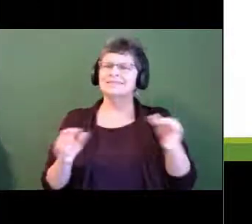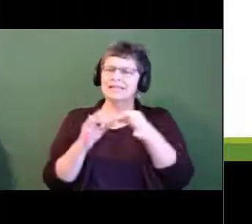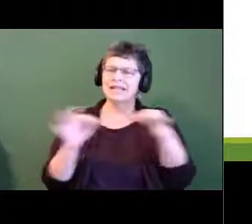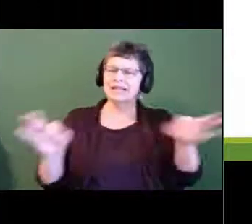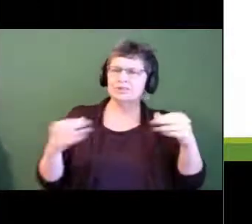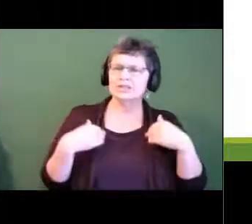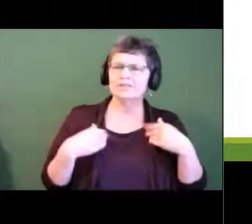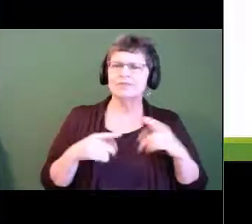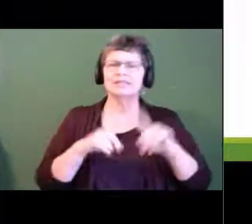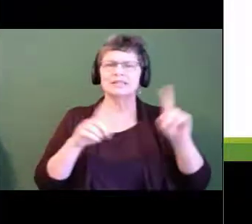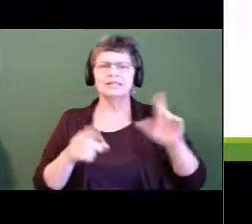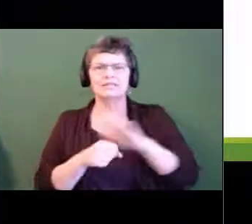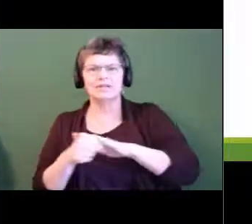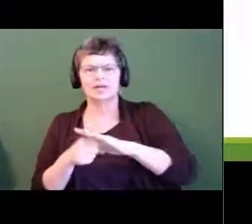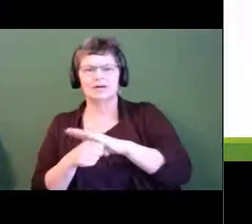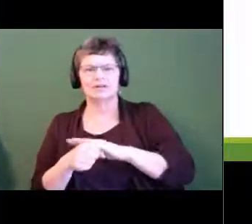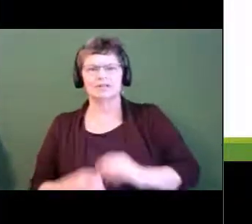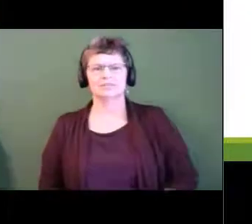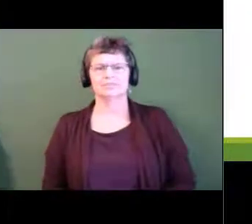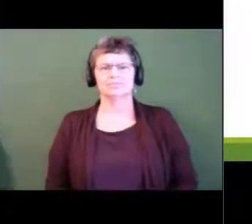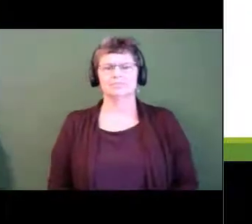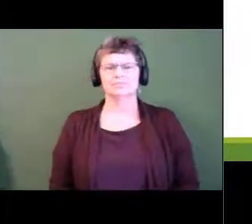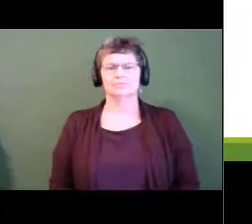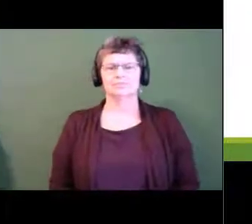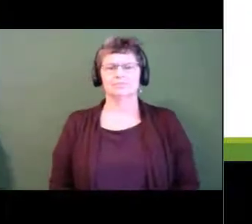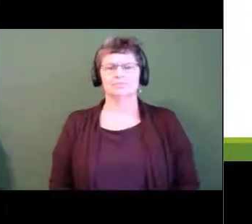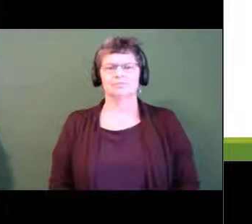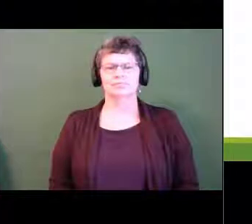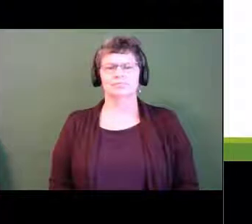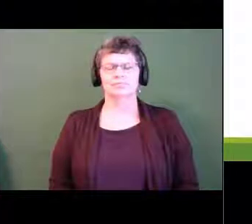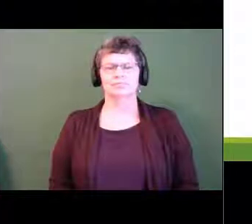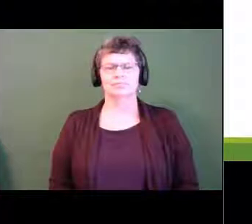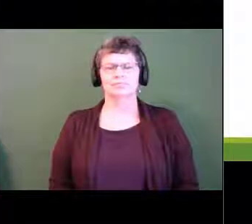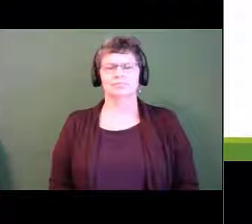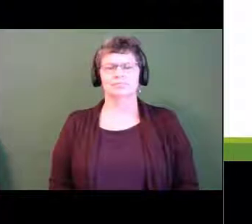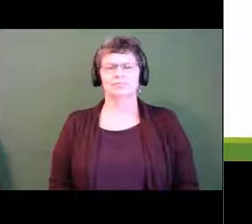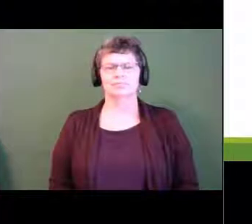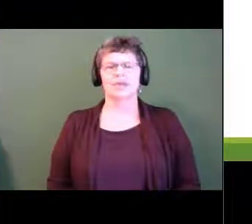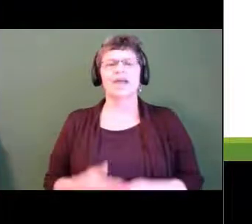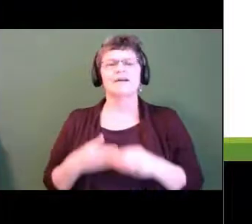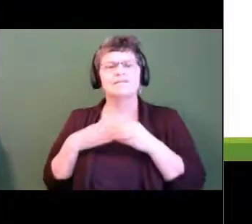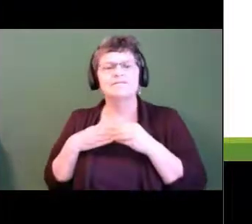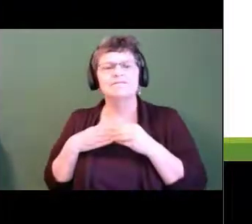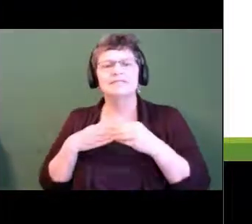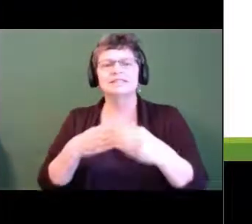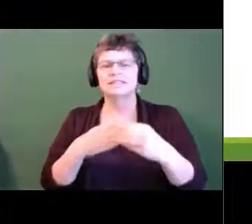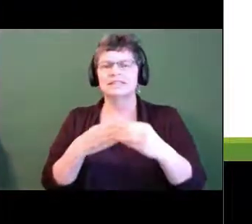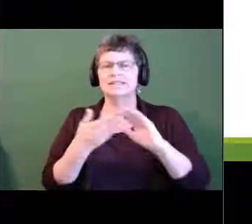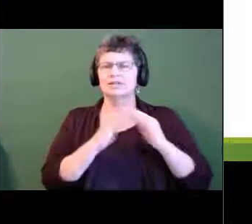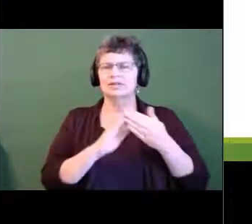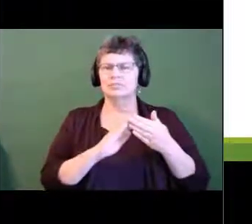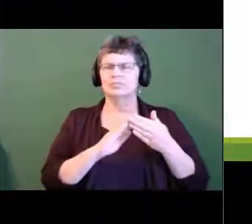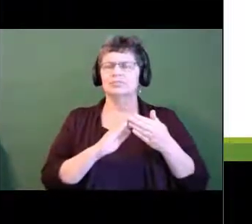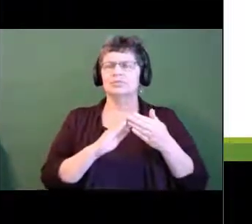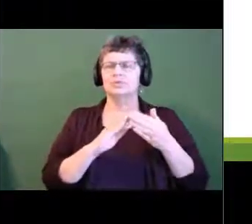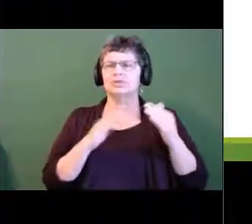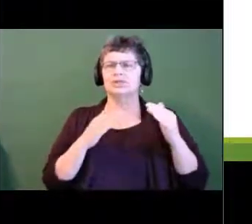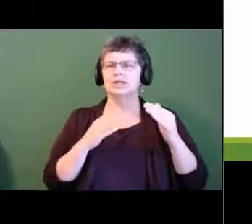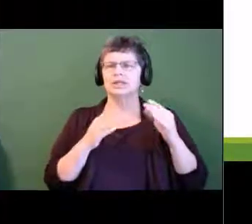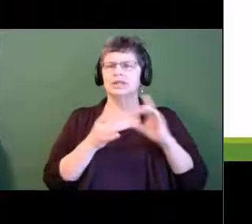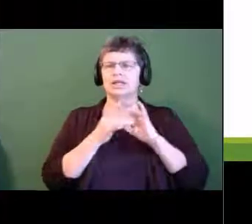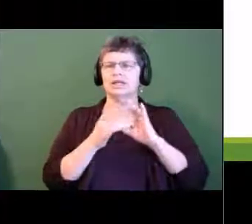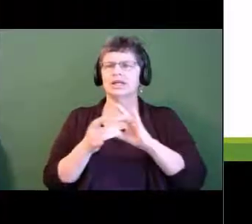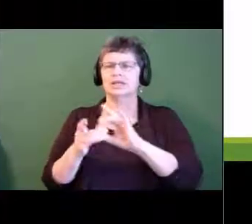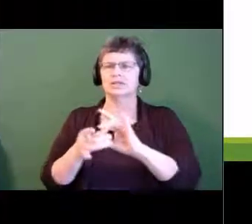Facilitating community connections, I think that would work. That certainly was very powerful in Vancouver, they found, for being able